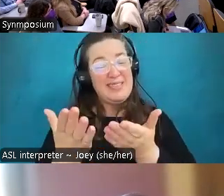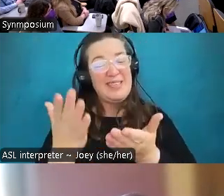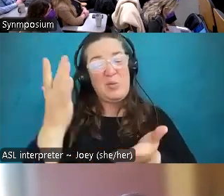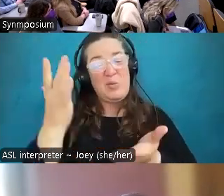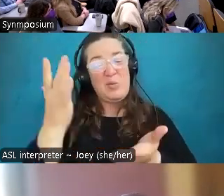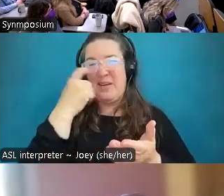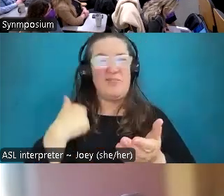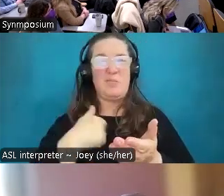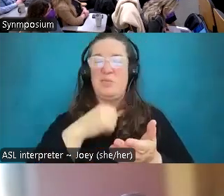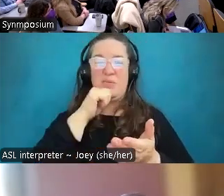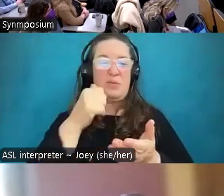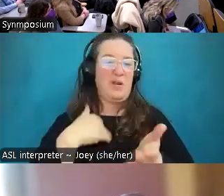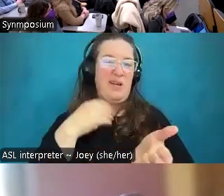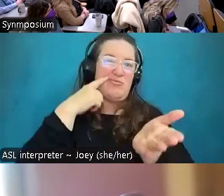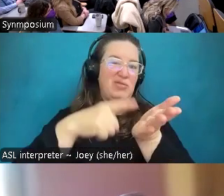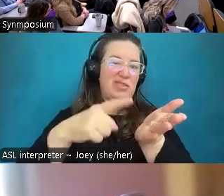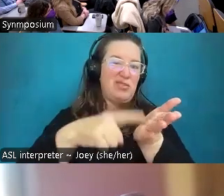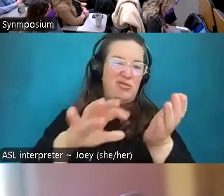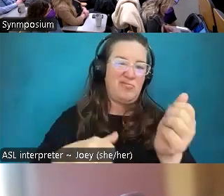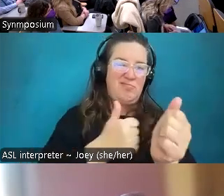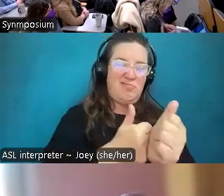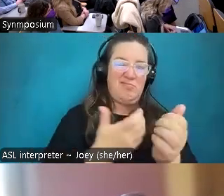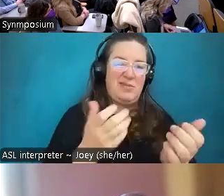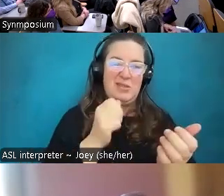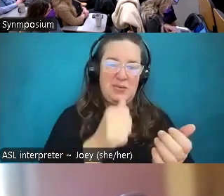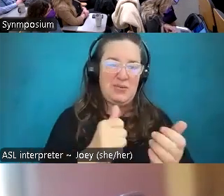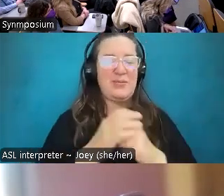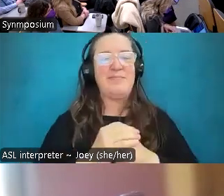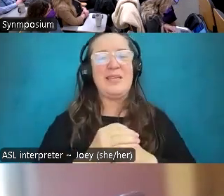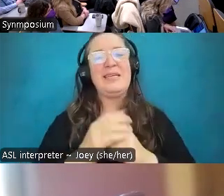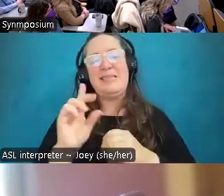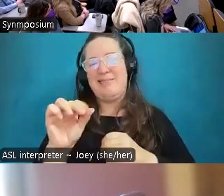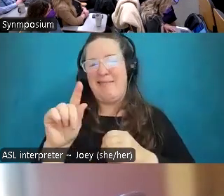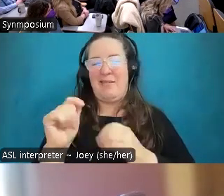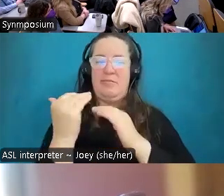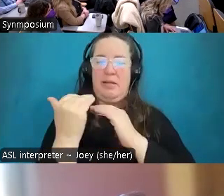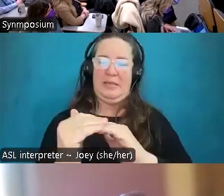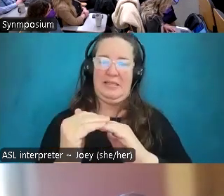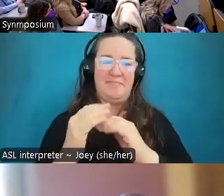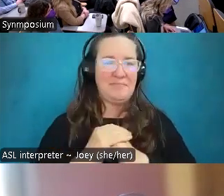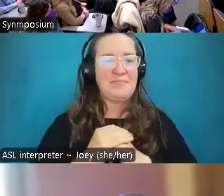these populations. So our data is limited. Next slide.